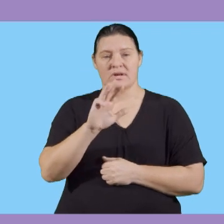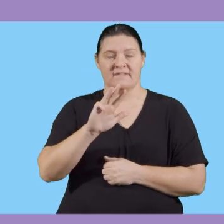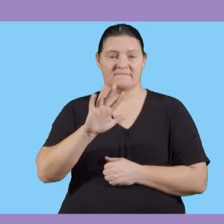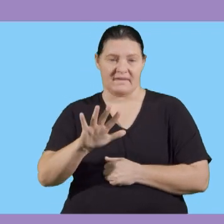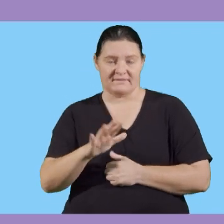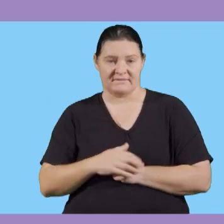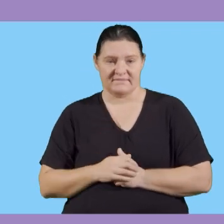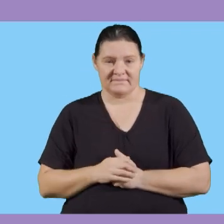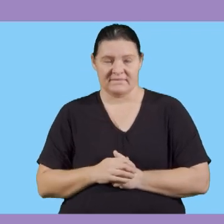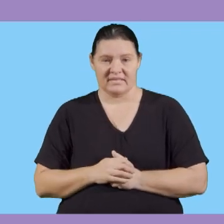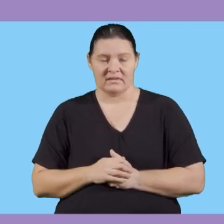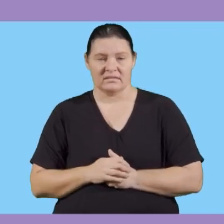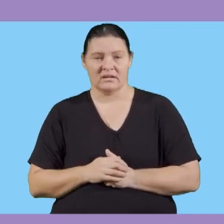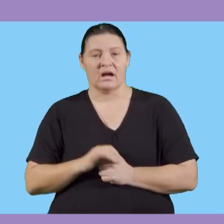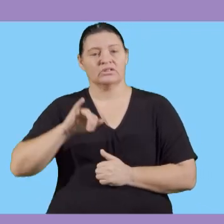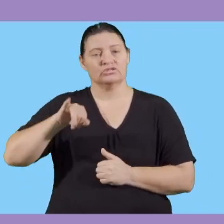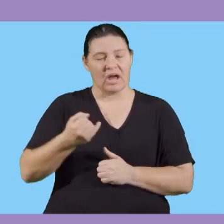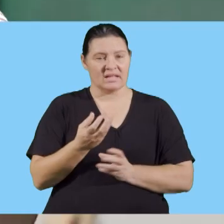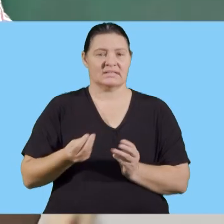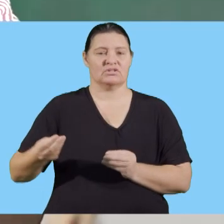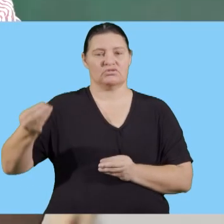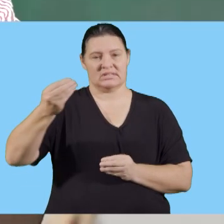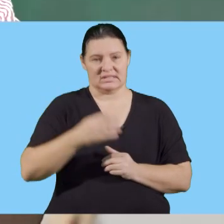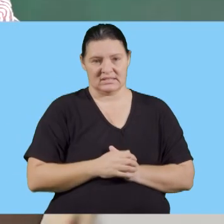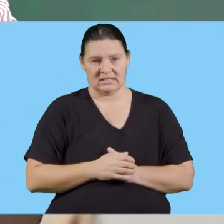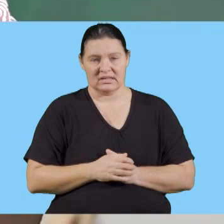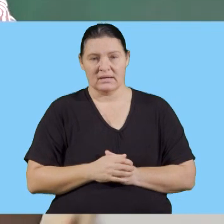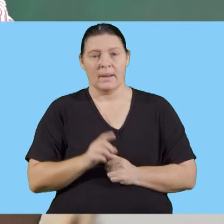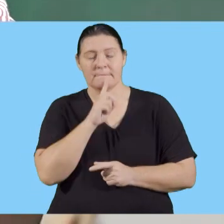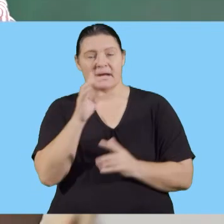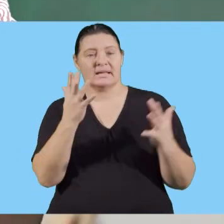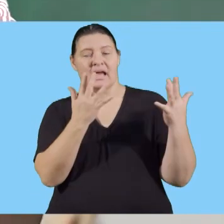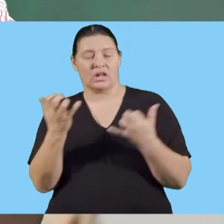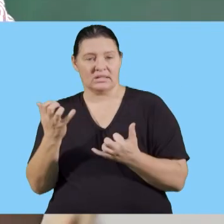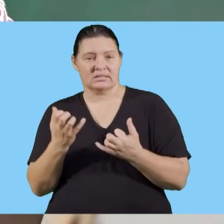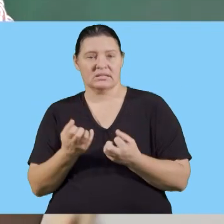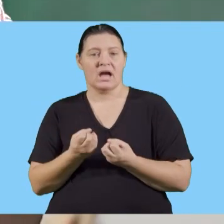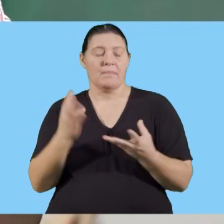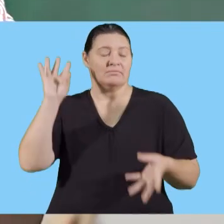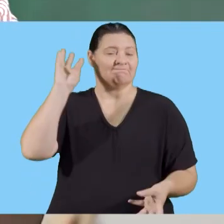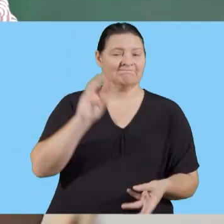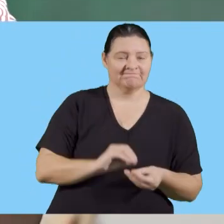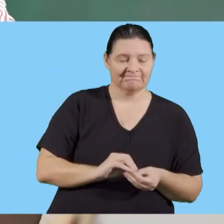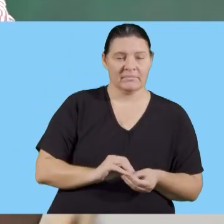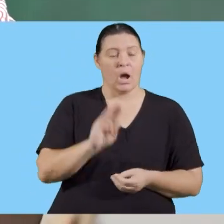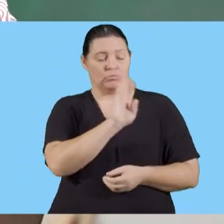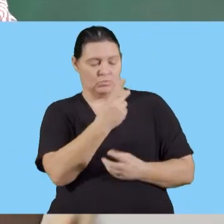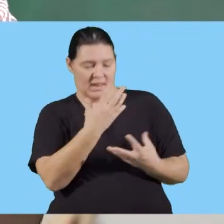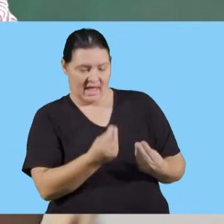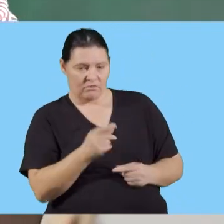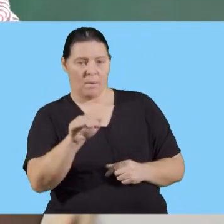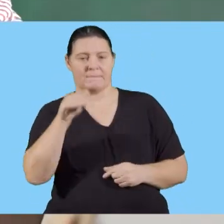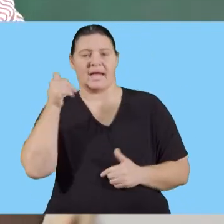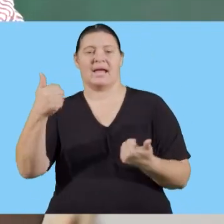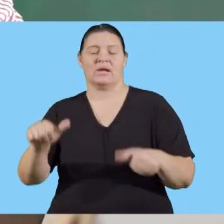4,095 rands. That is just the interest. But when we need to calculate how much in total Boitumelo will have in her